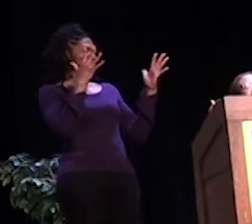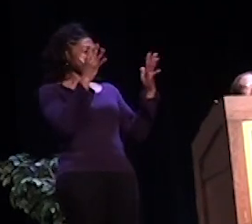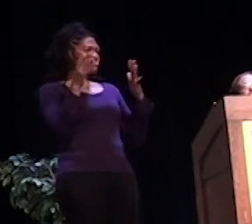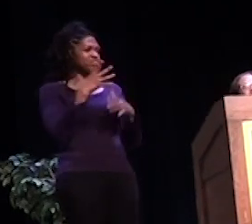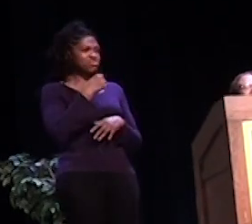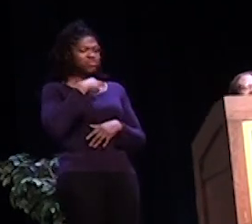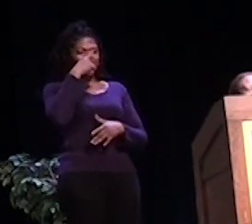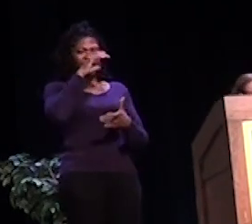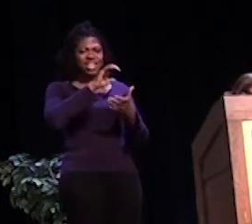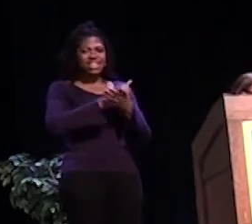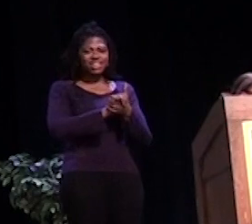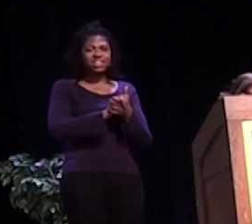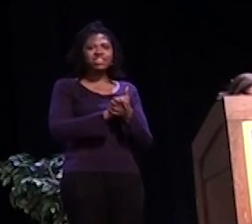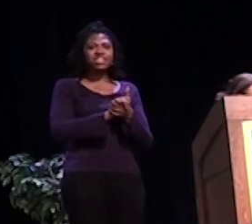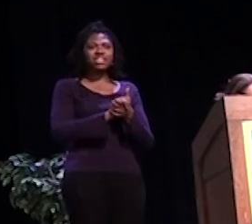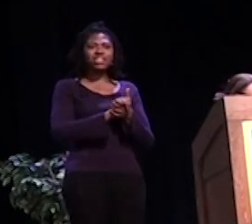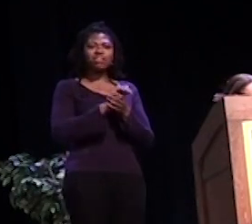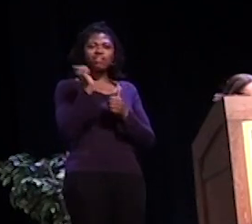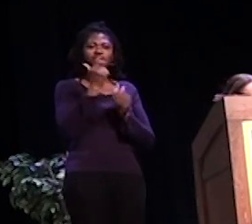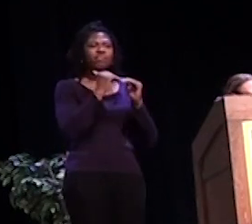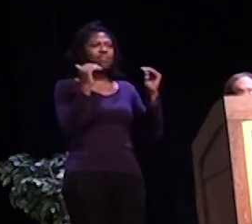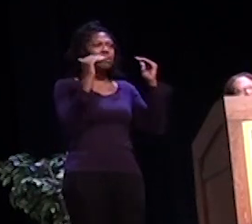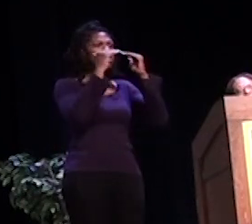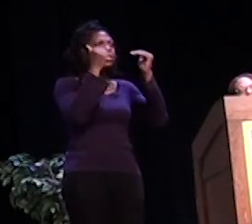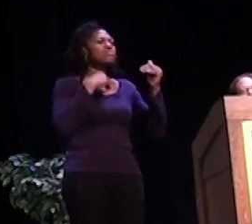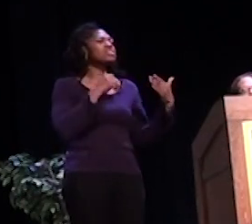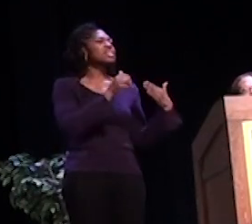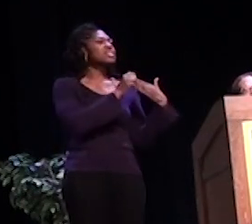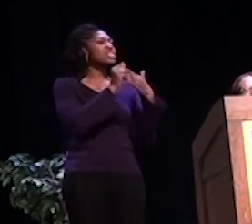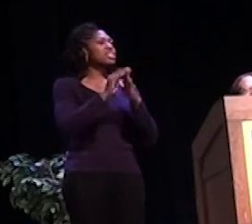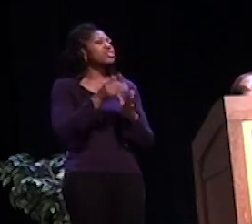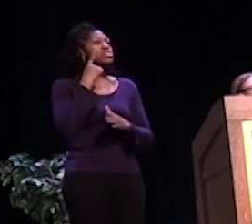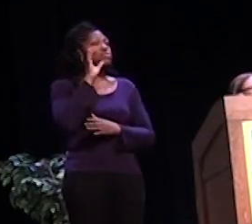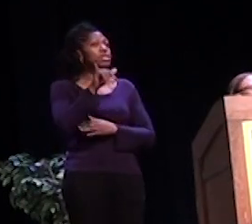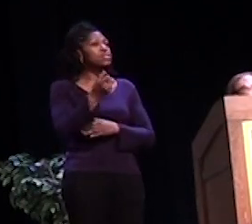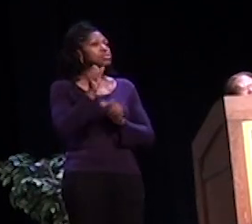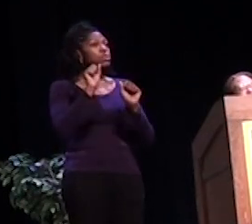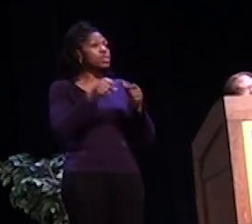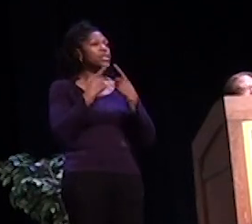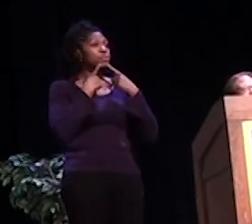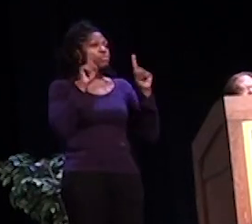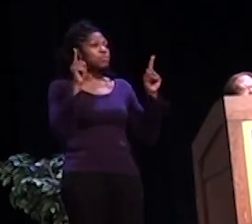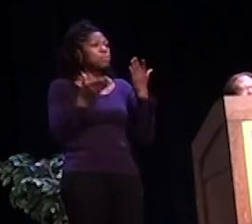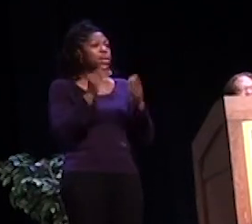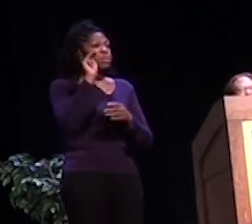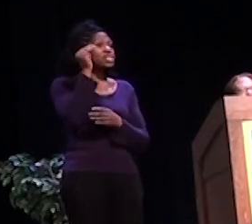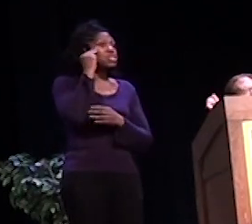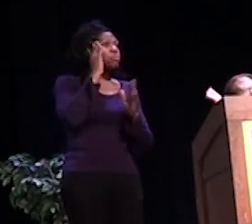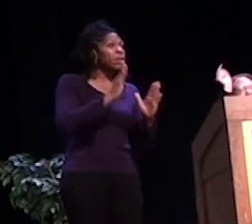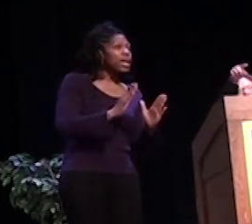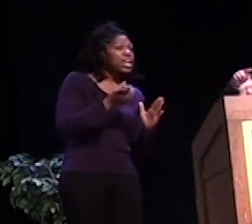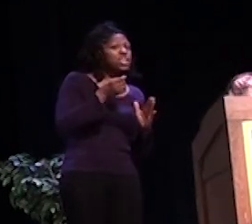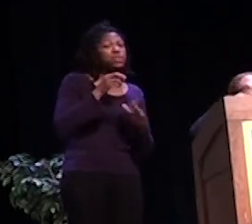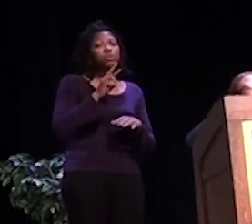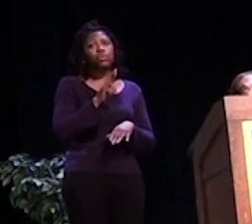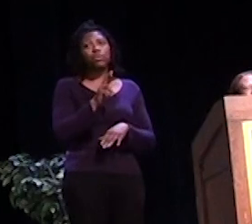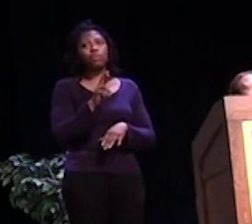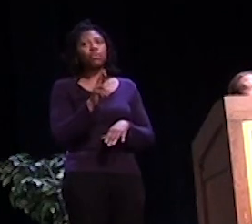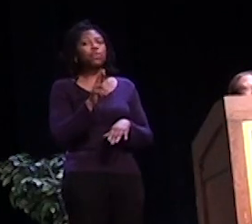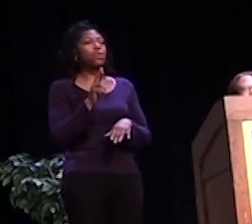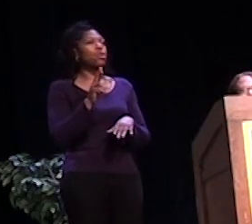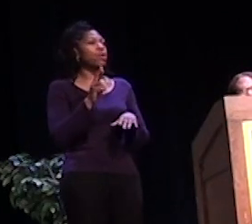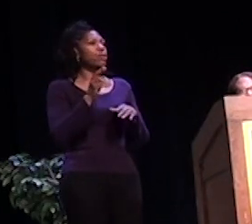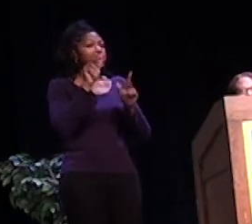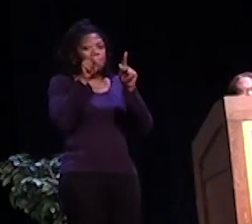there is leadership at every level in achieving that, whether it is the mayor, all the way to whoever made those